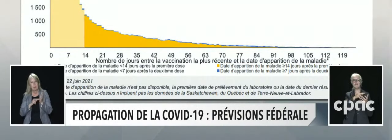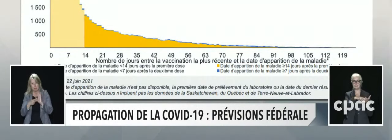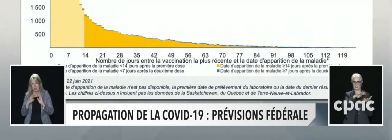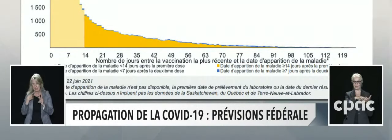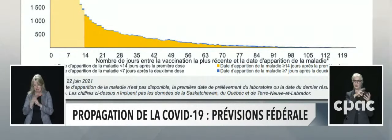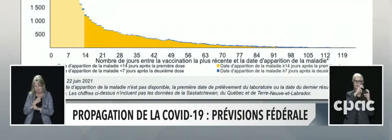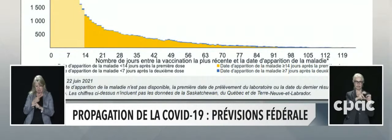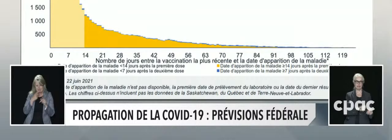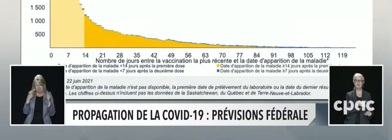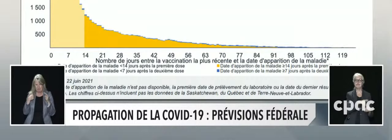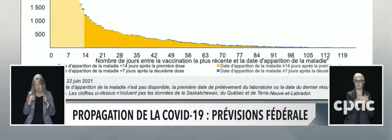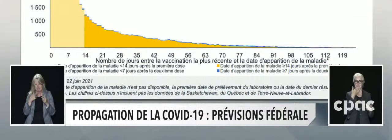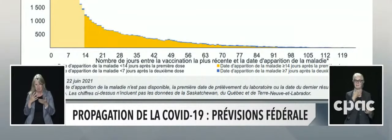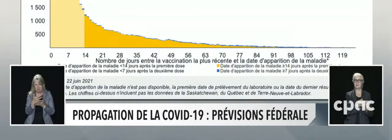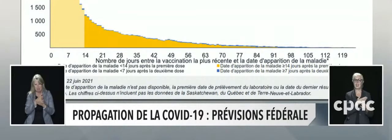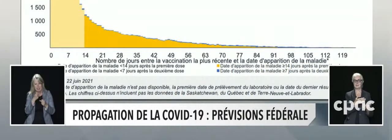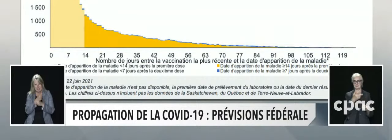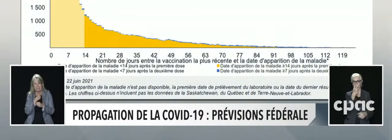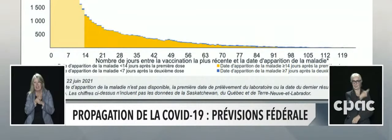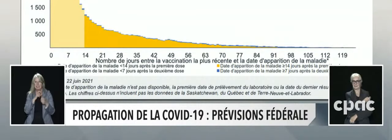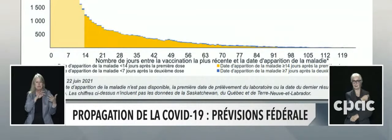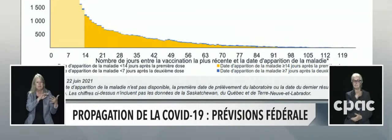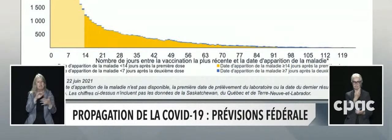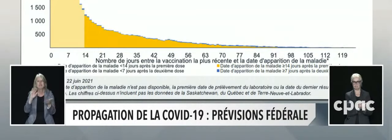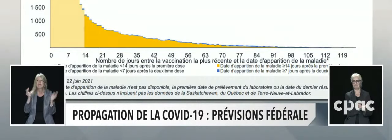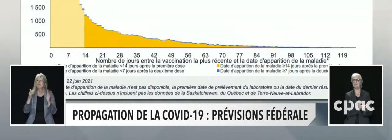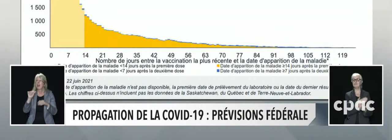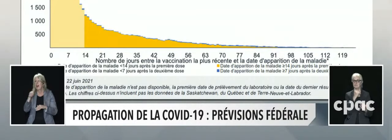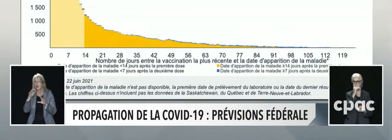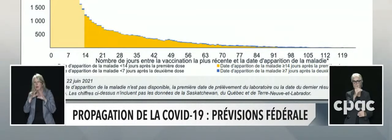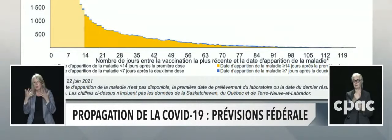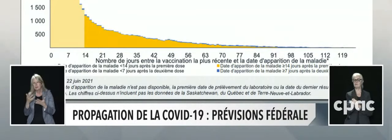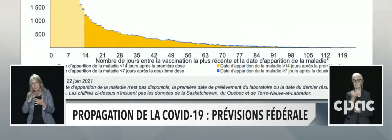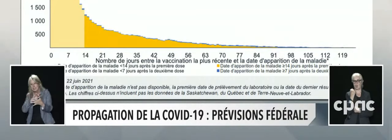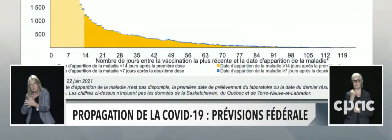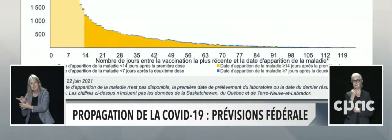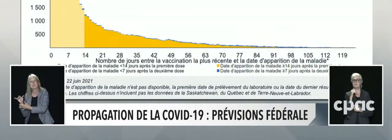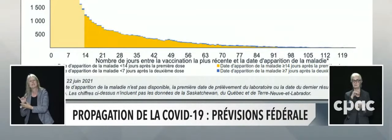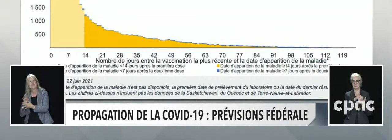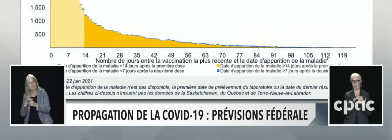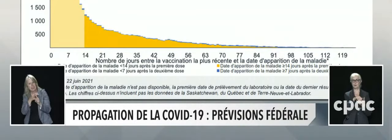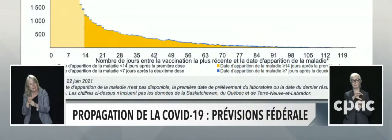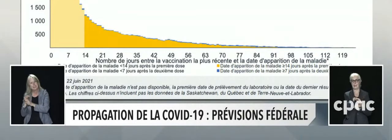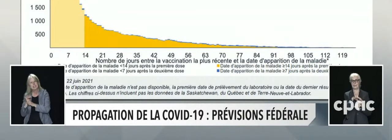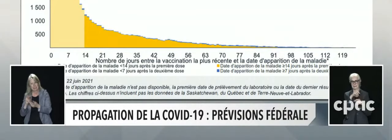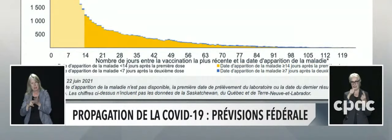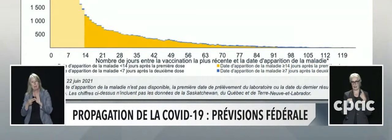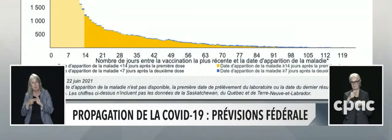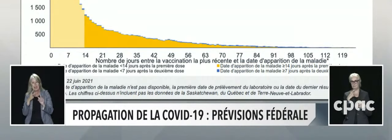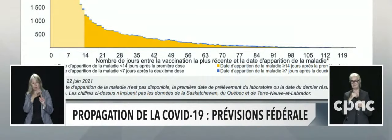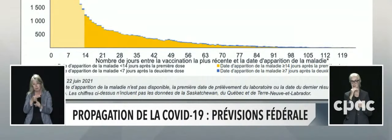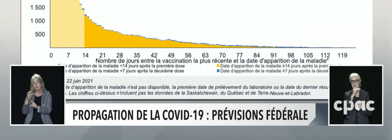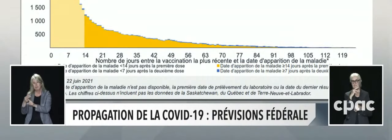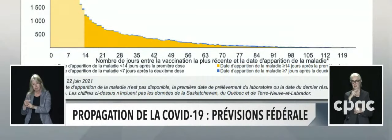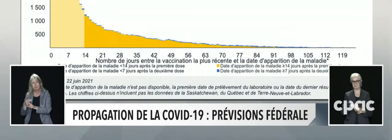sur l'efficacité des vaccins qui attestent une forte protection contre la maladie grave.